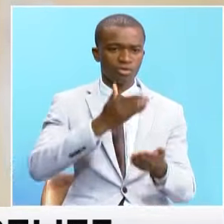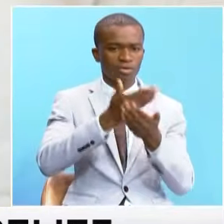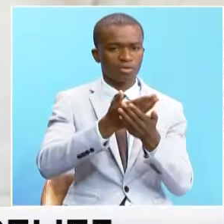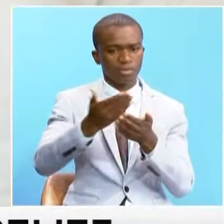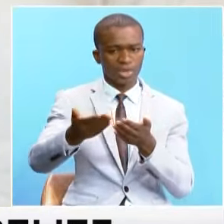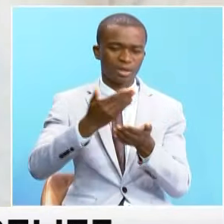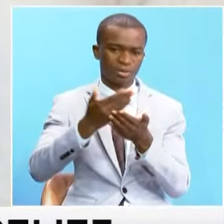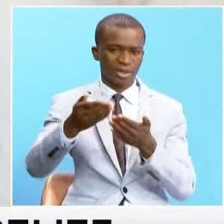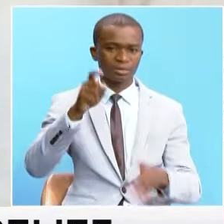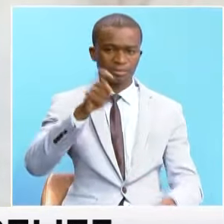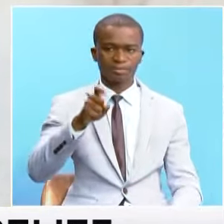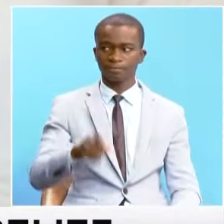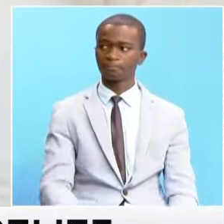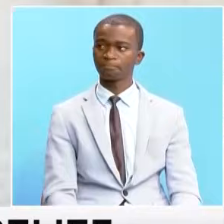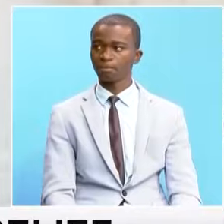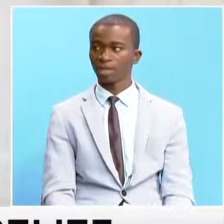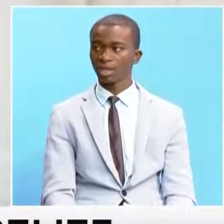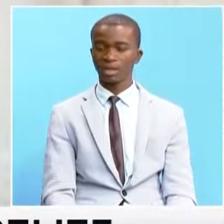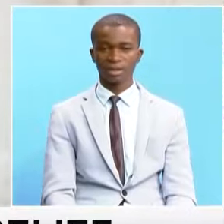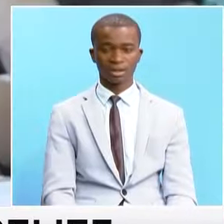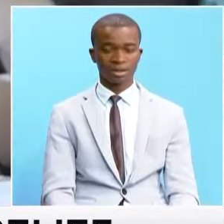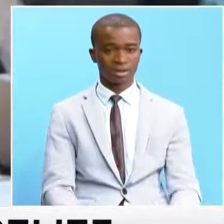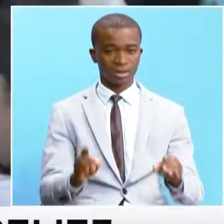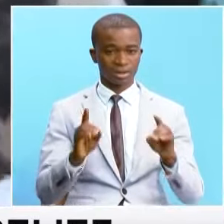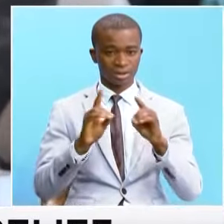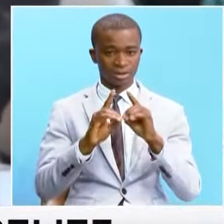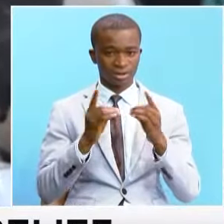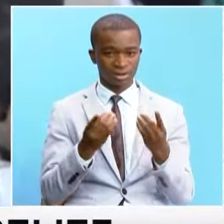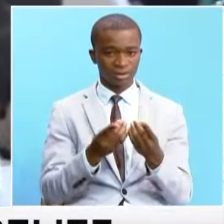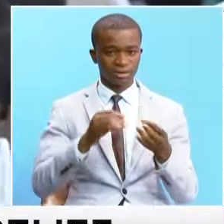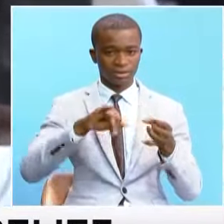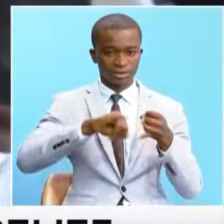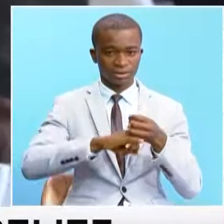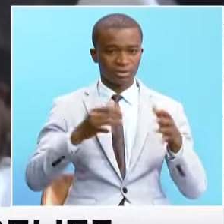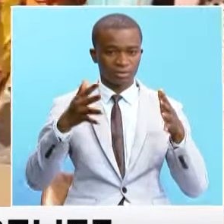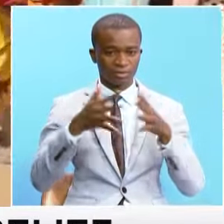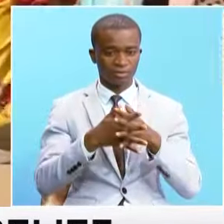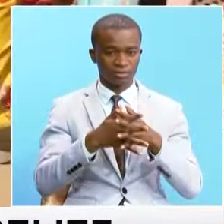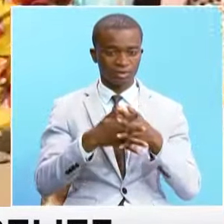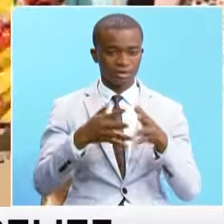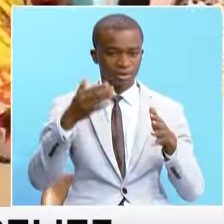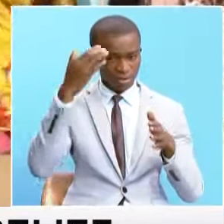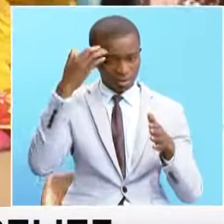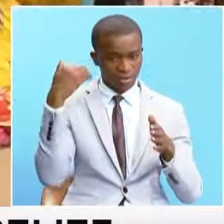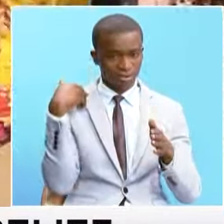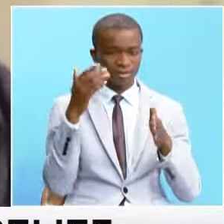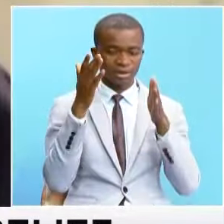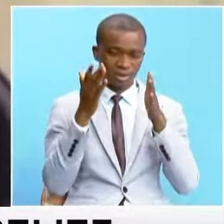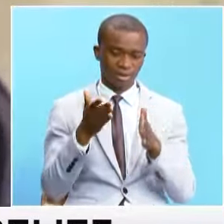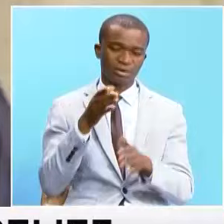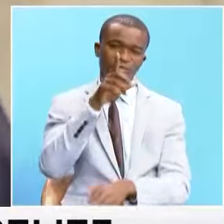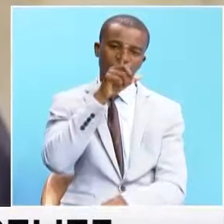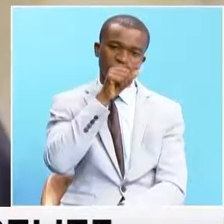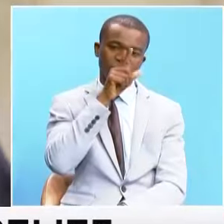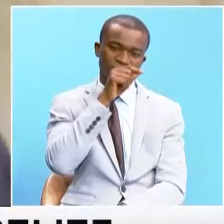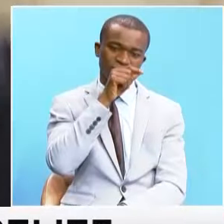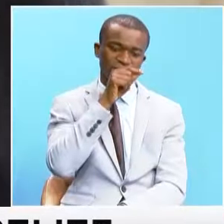necessities. Mr. Moden Simawenga is a district social welfare officer for Livingstone and sheds more light on the program. About